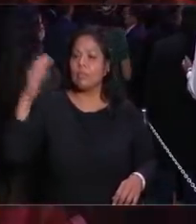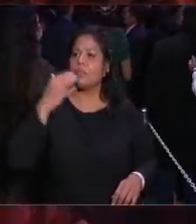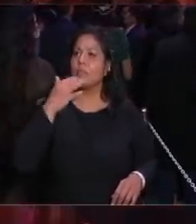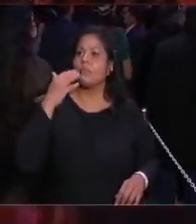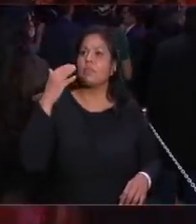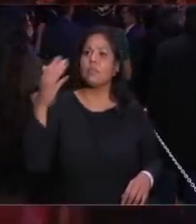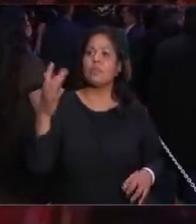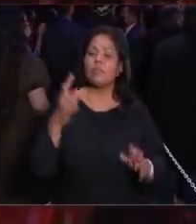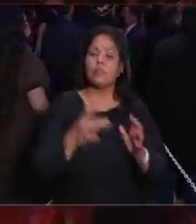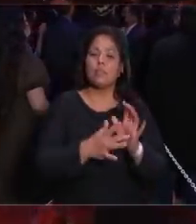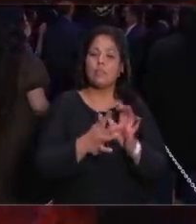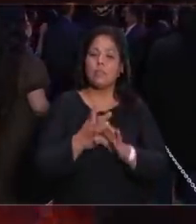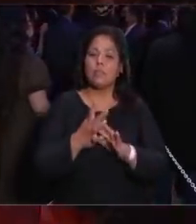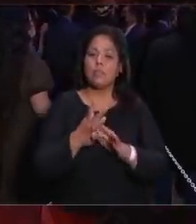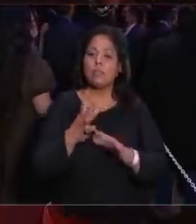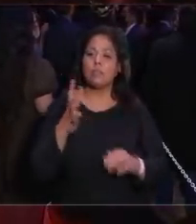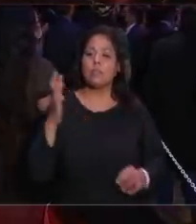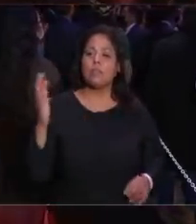Thank you, Jesus.